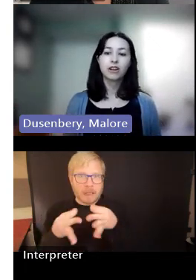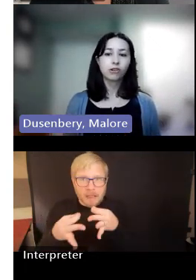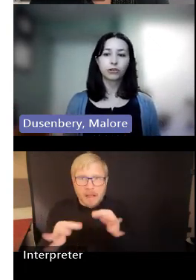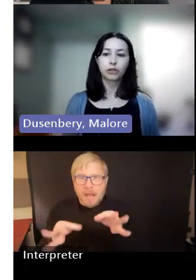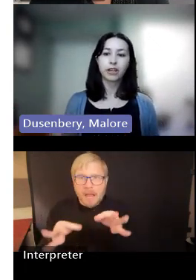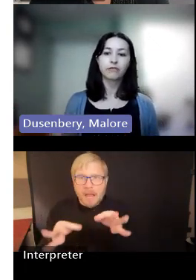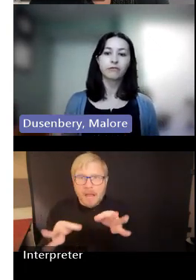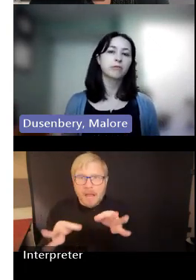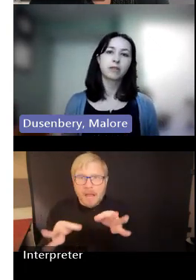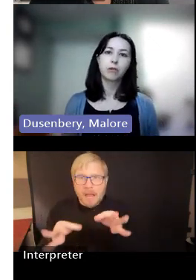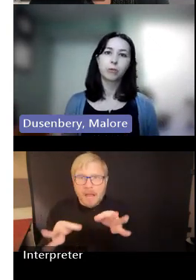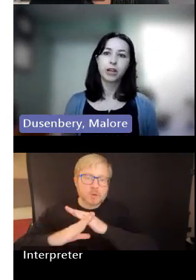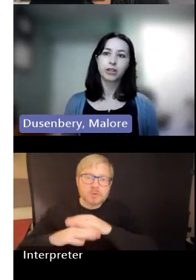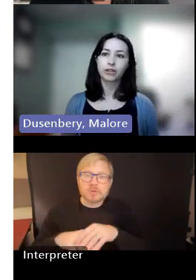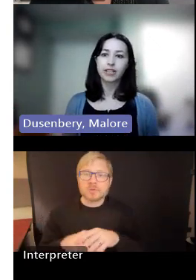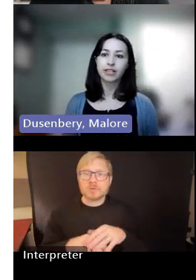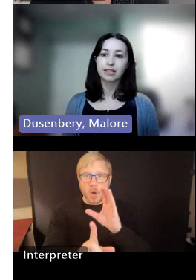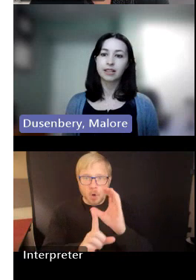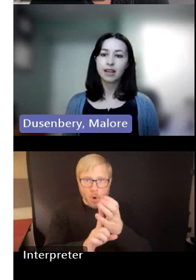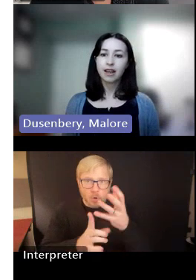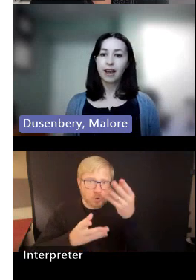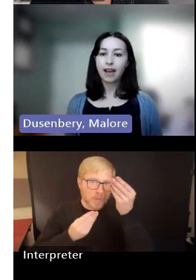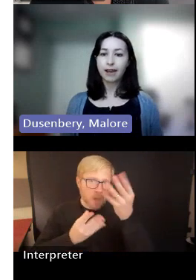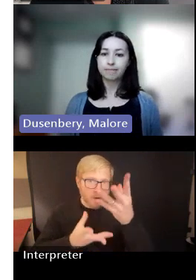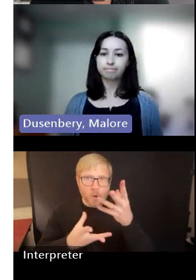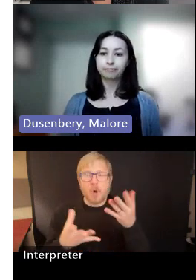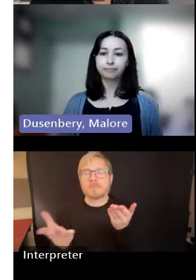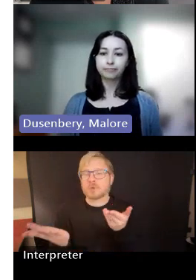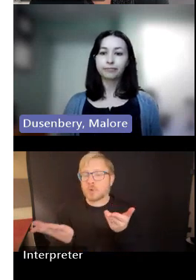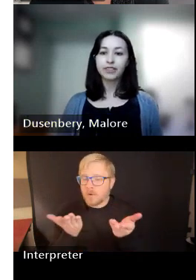of culturally informed and appropriate services.